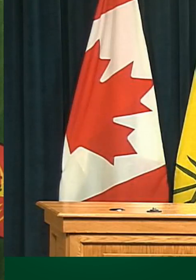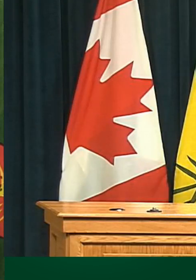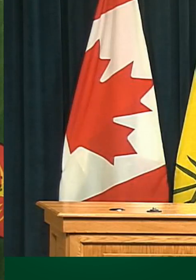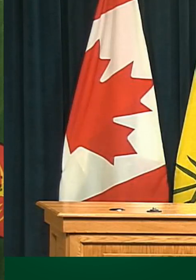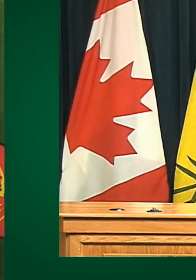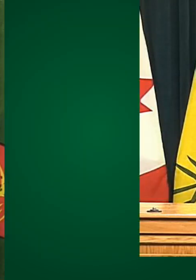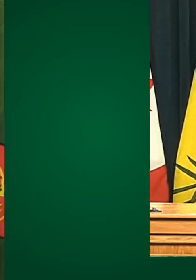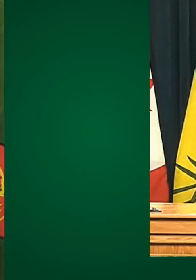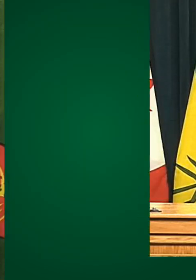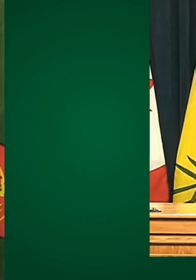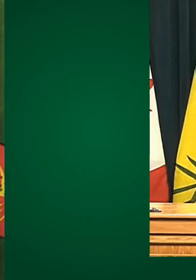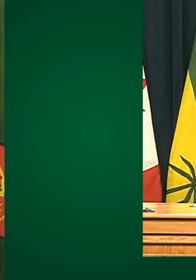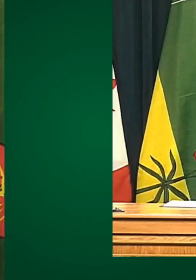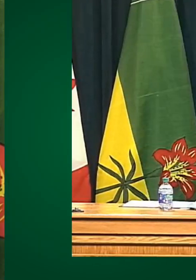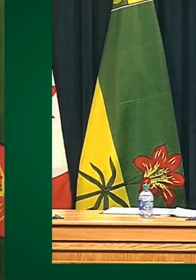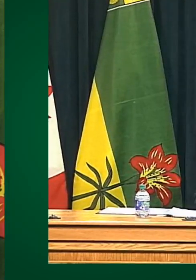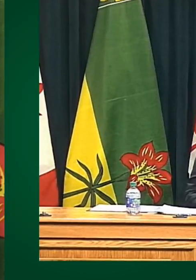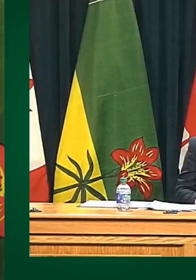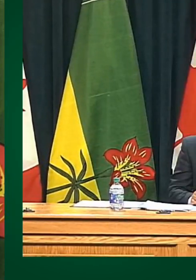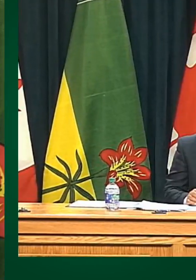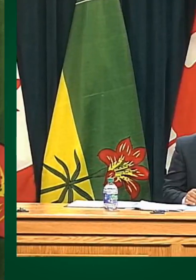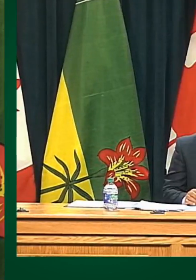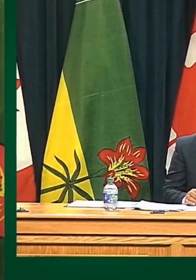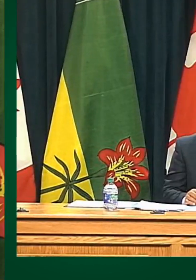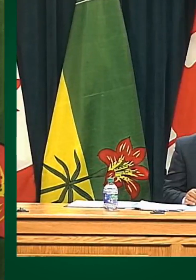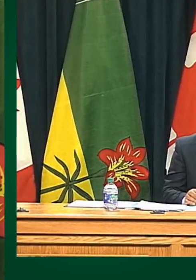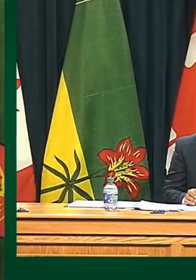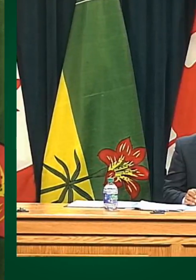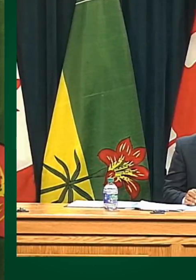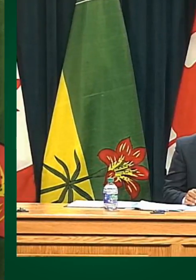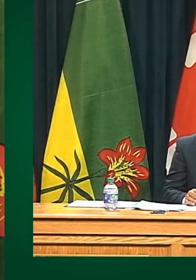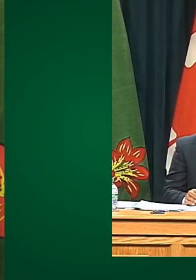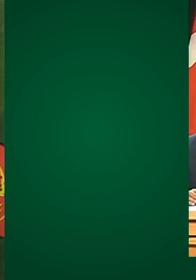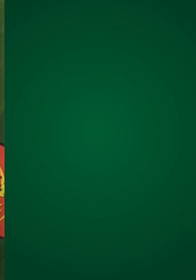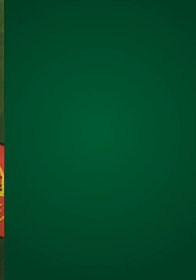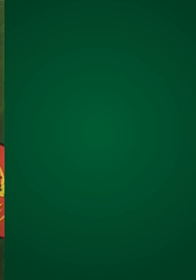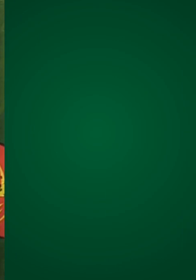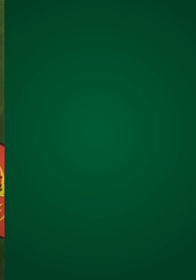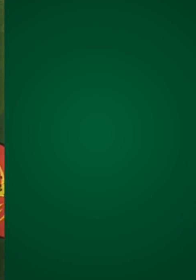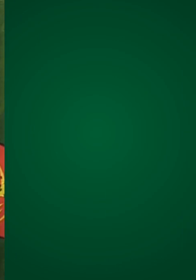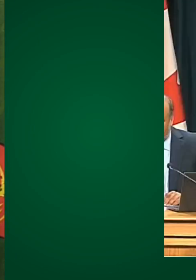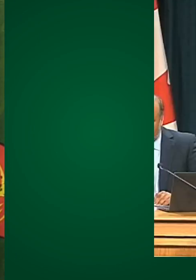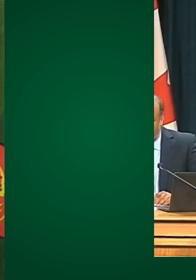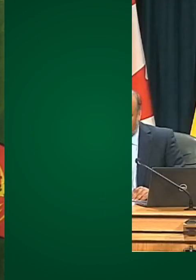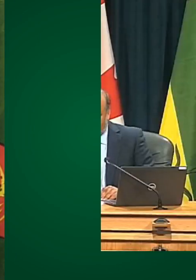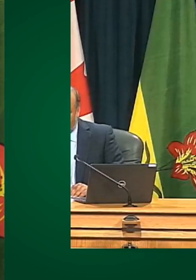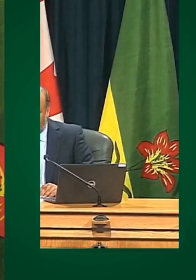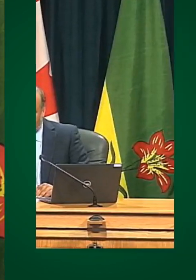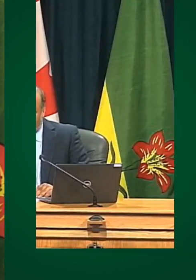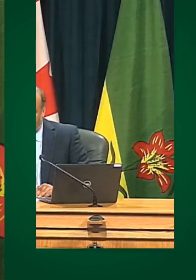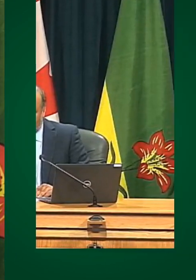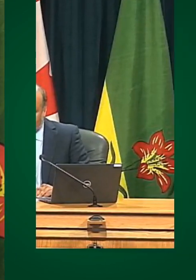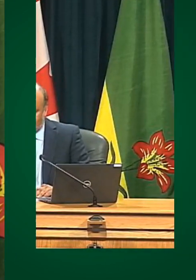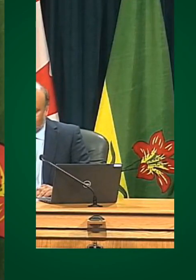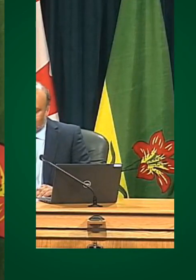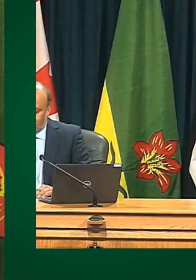238. There are 4 people in hospital, including 3 who are receiving inpatient care and 1 person in